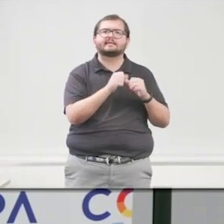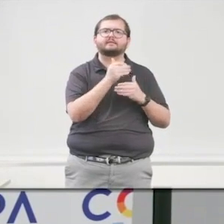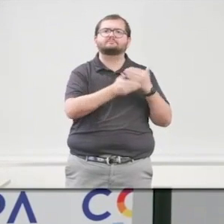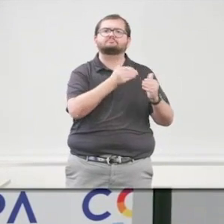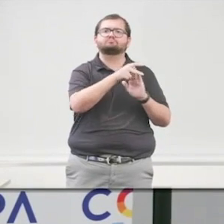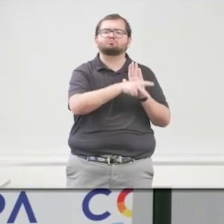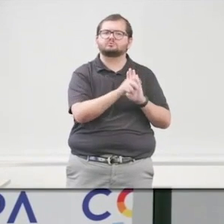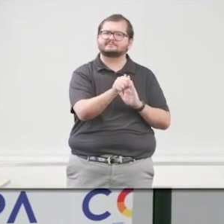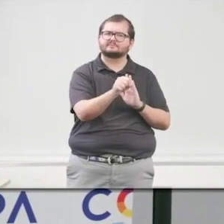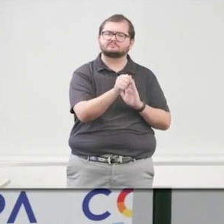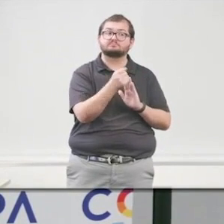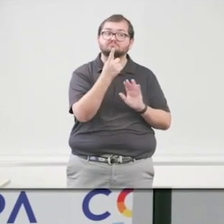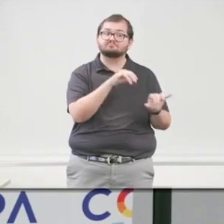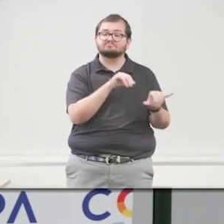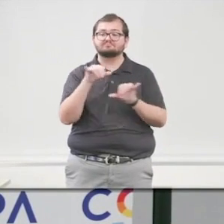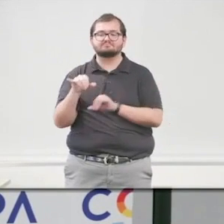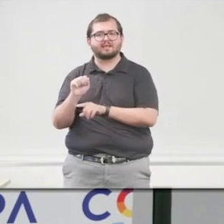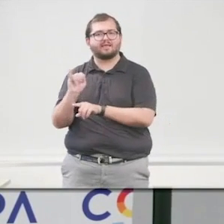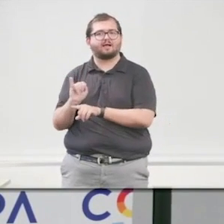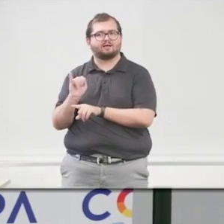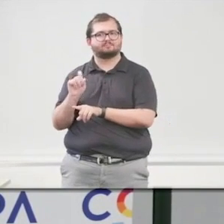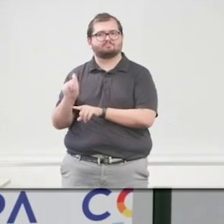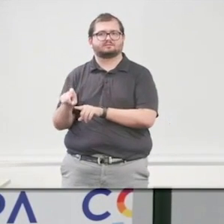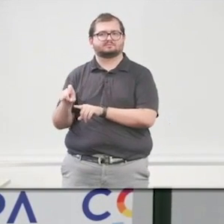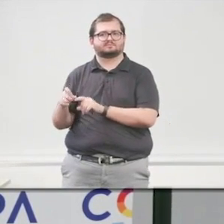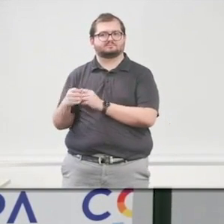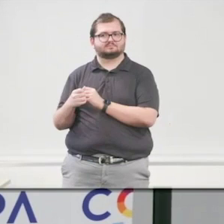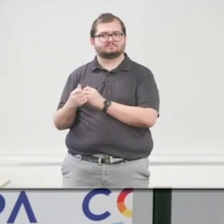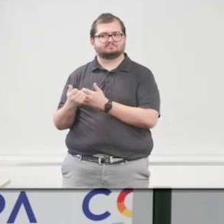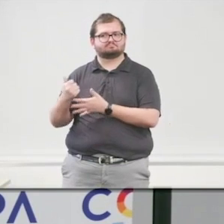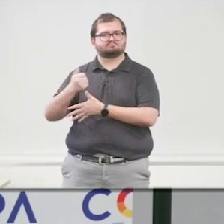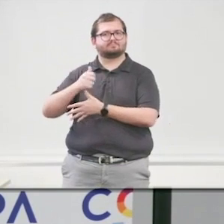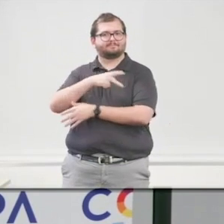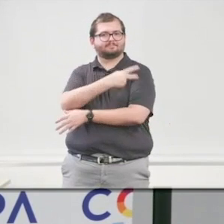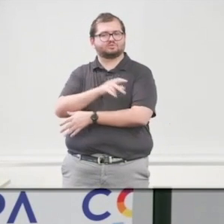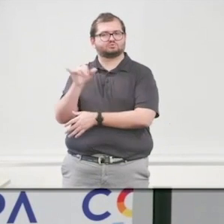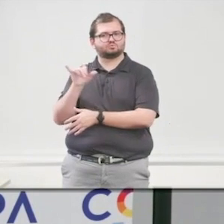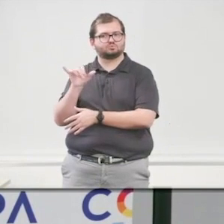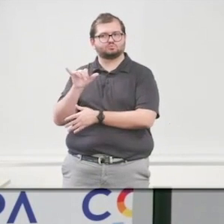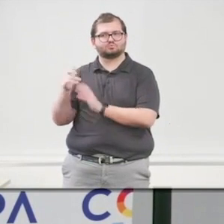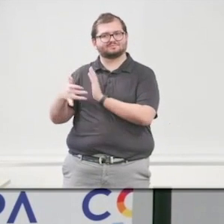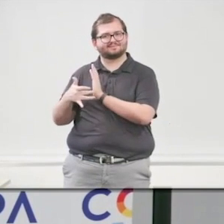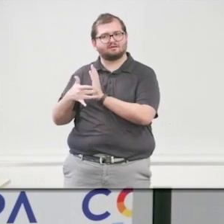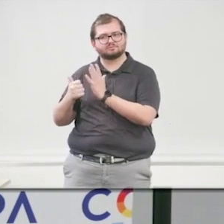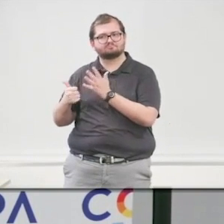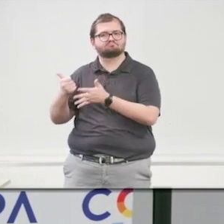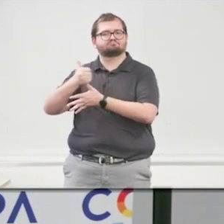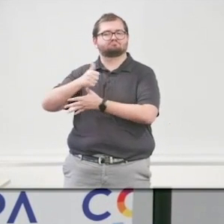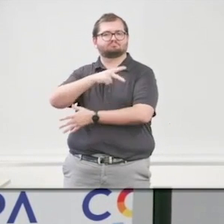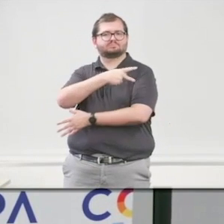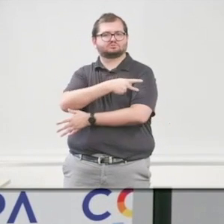we also need to think about that from a technology perspective, in particular, artificial intelligence, and making sure that there